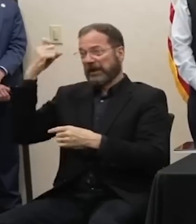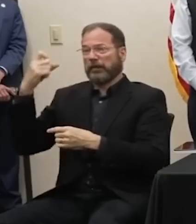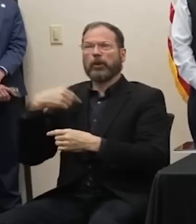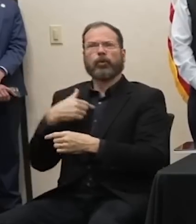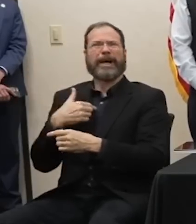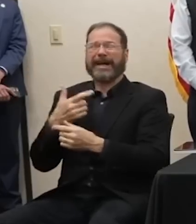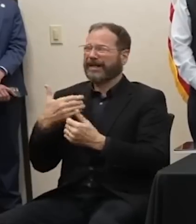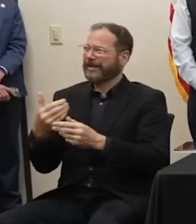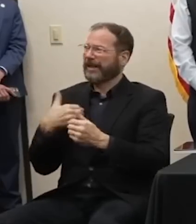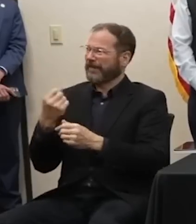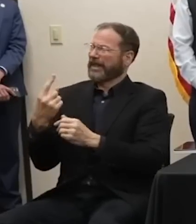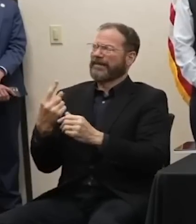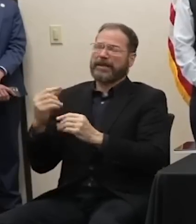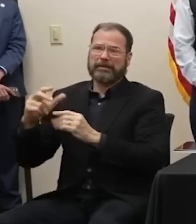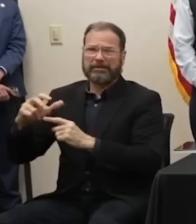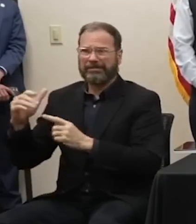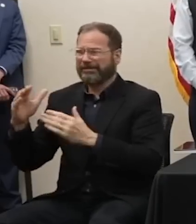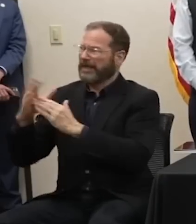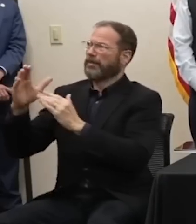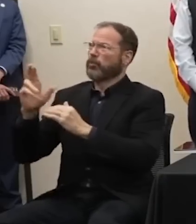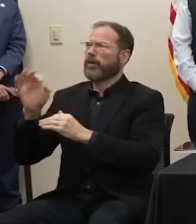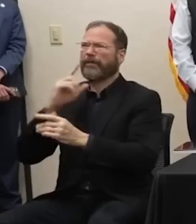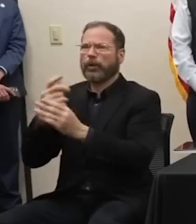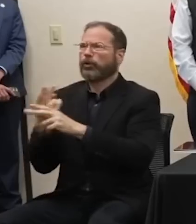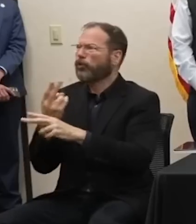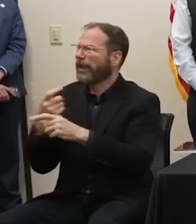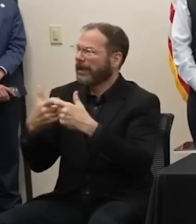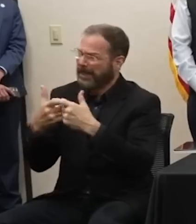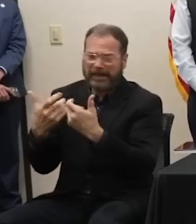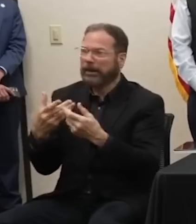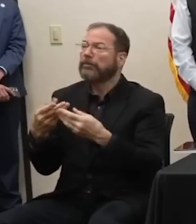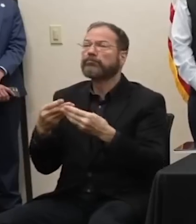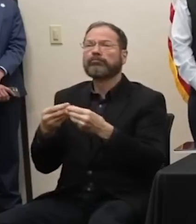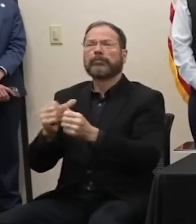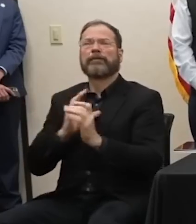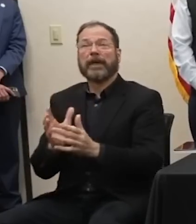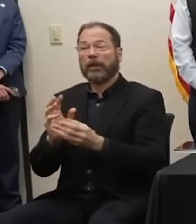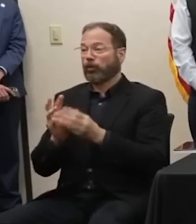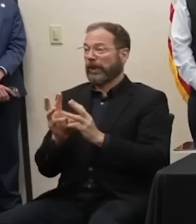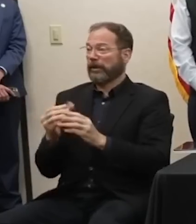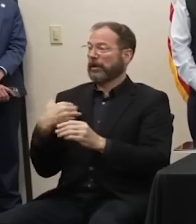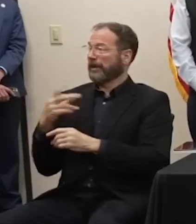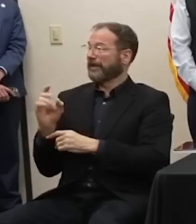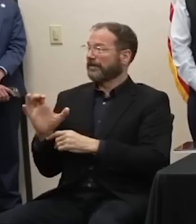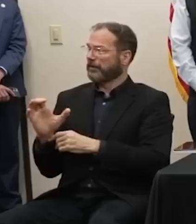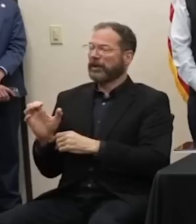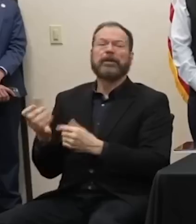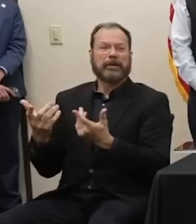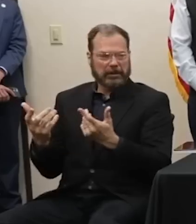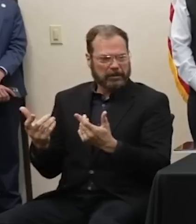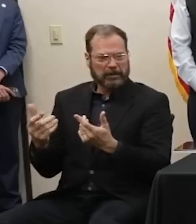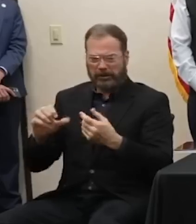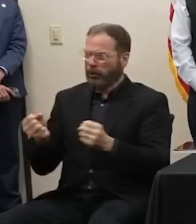set 11 new all-time records for power demand with ease. The winter storm we had in December, far colder than